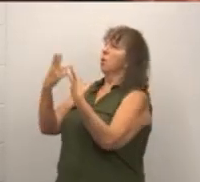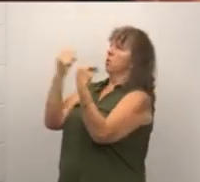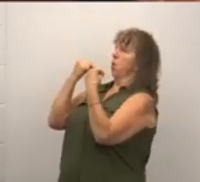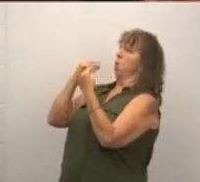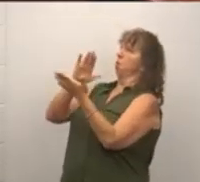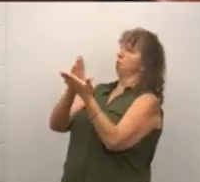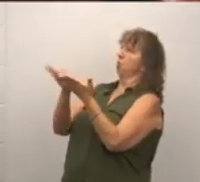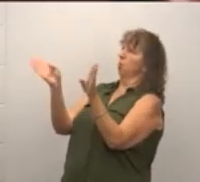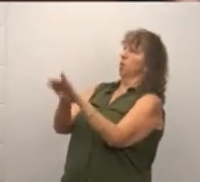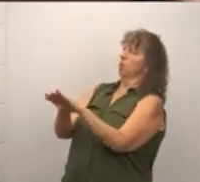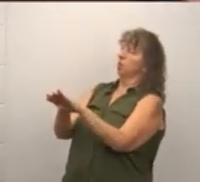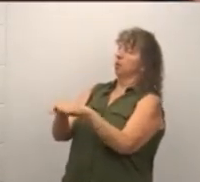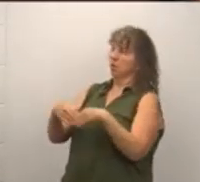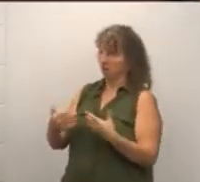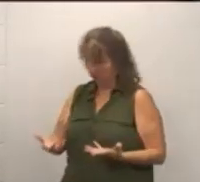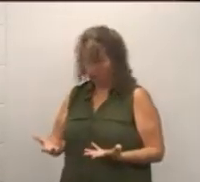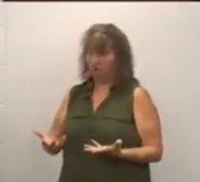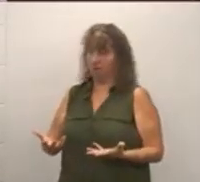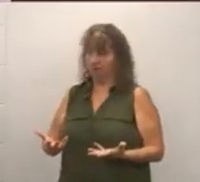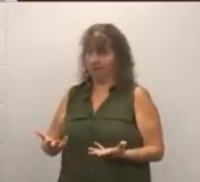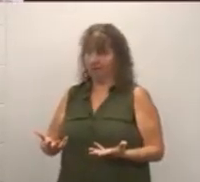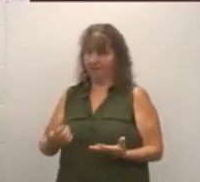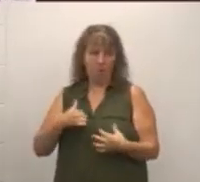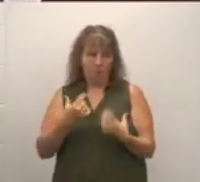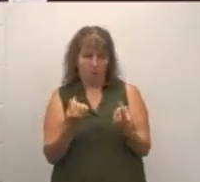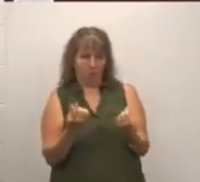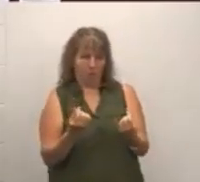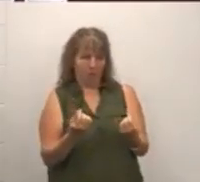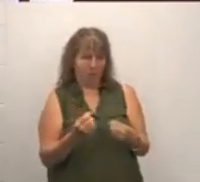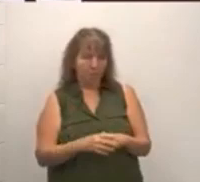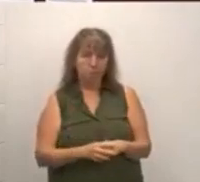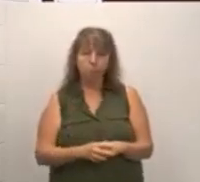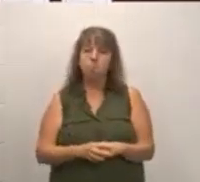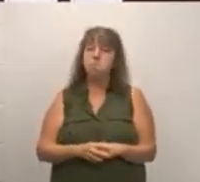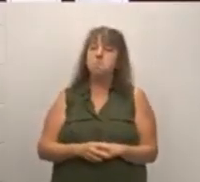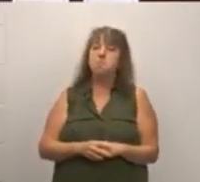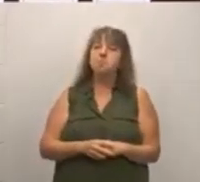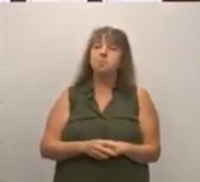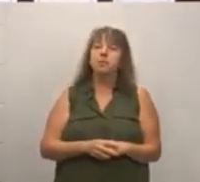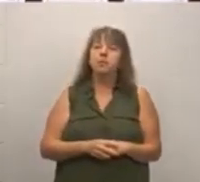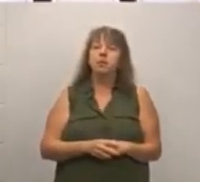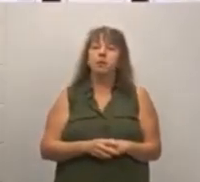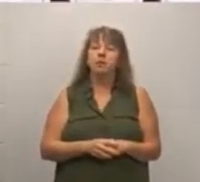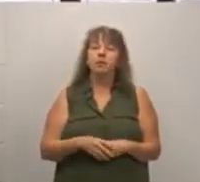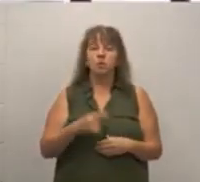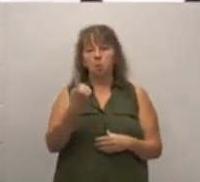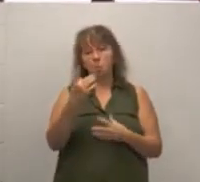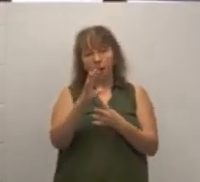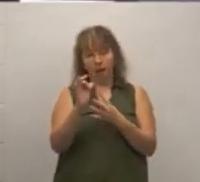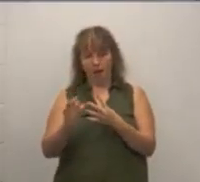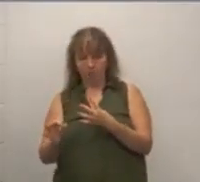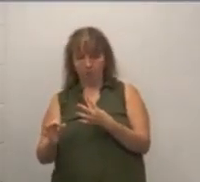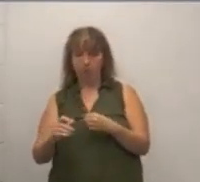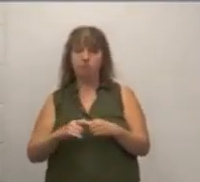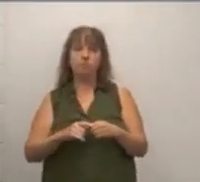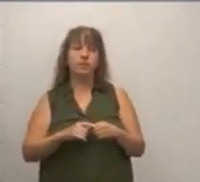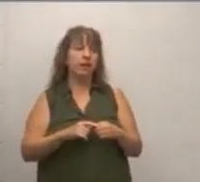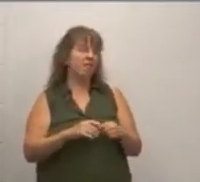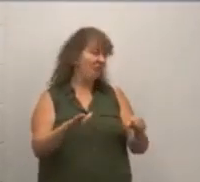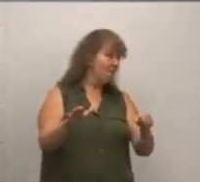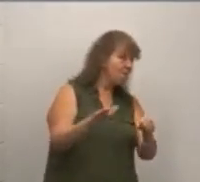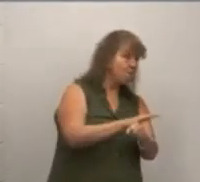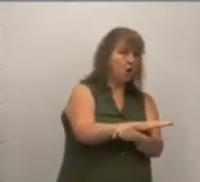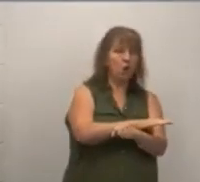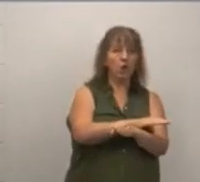different decisions that are provided to us. So one option is if we go all remote, then